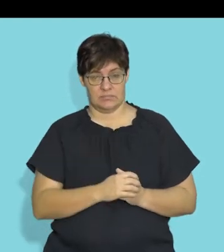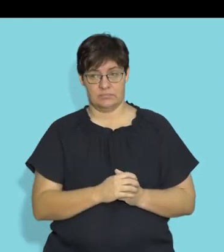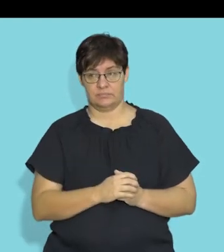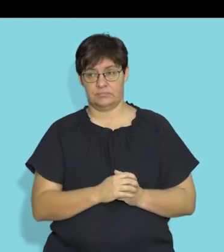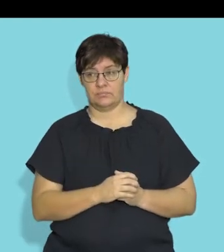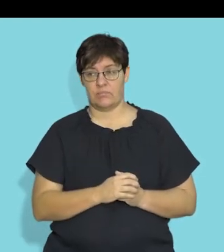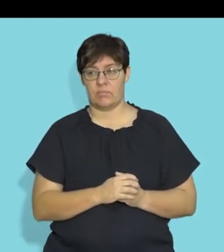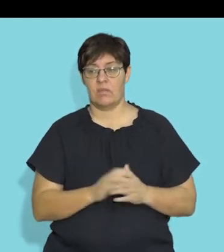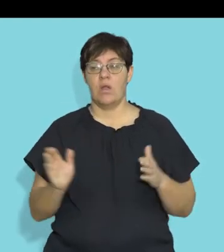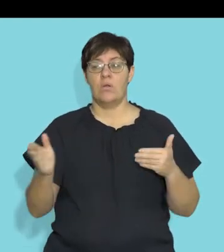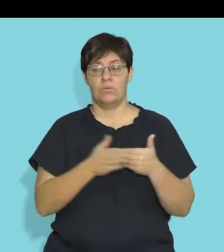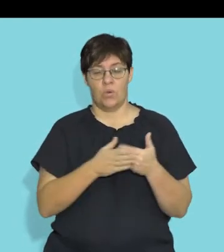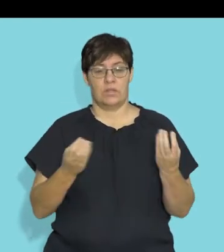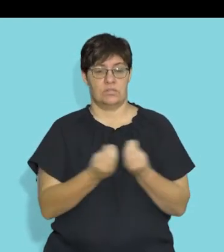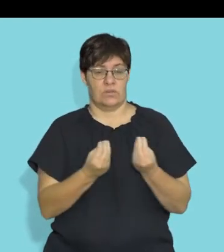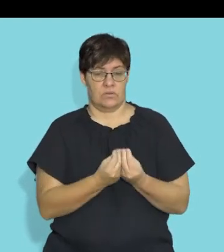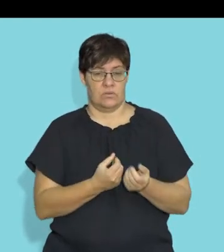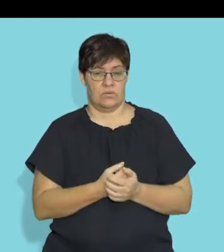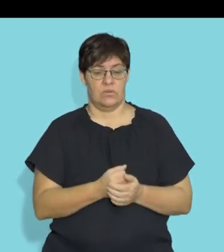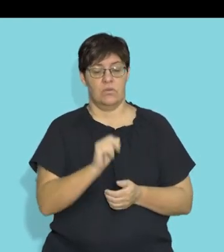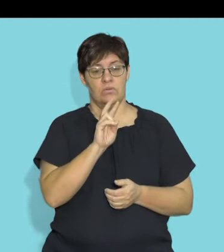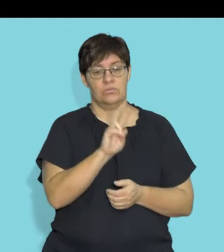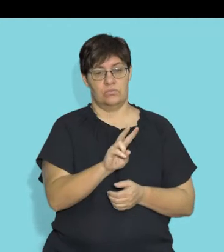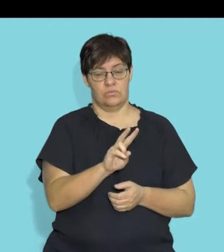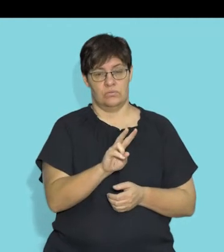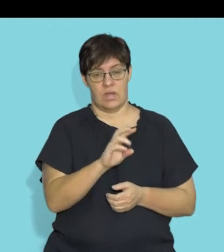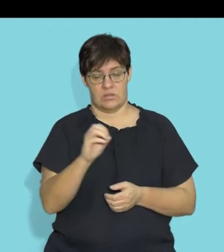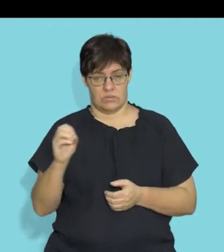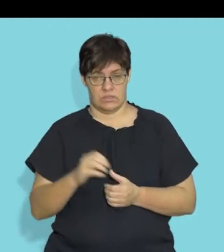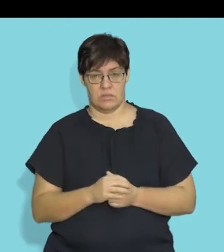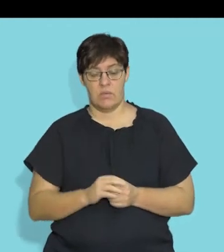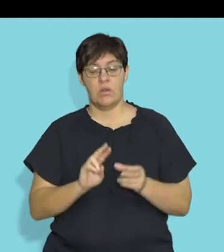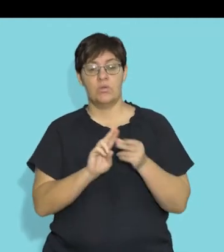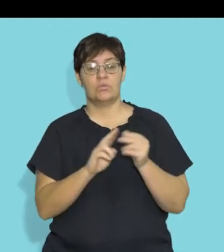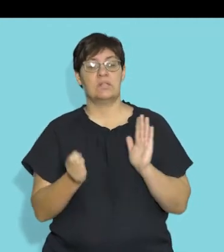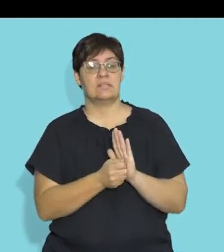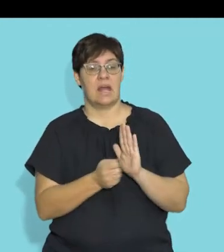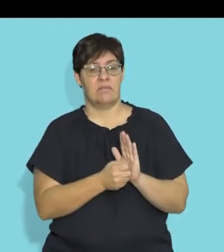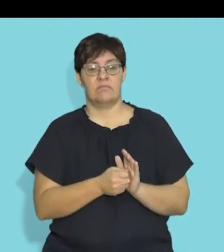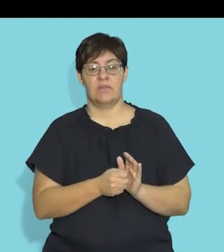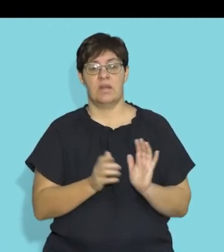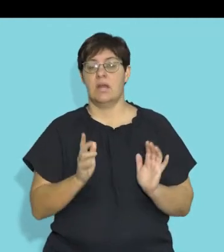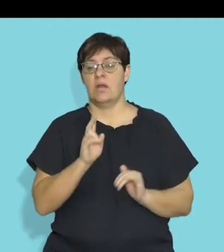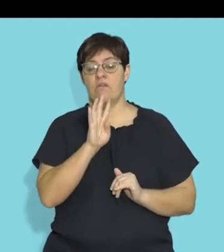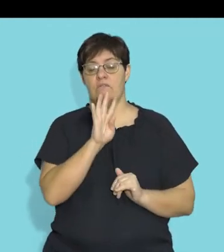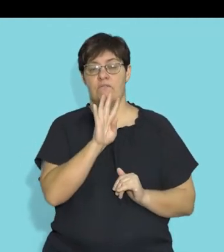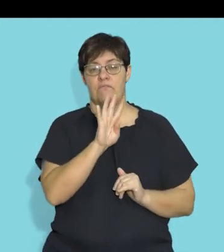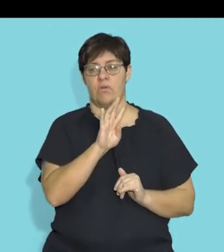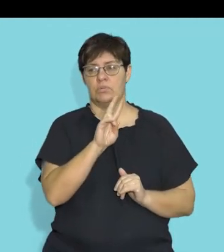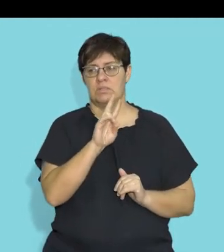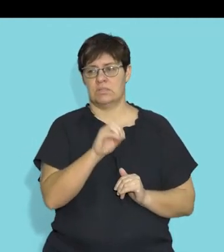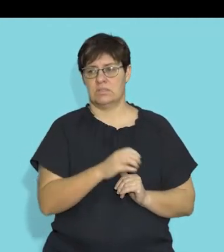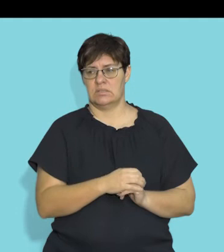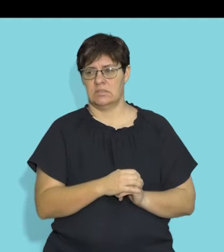right? And your closing stock here is 200. That means the units sold were only